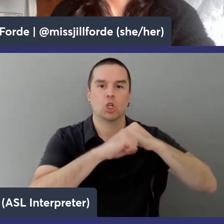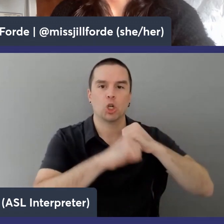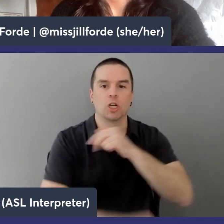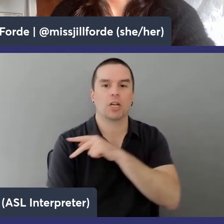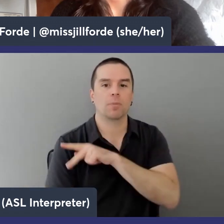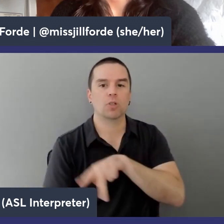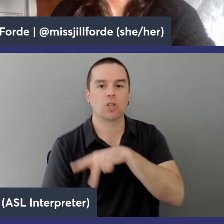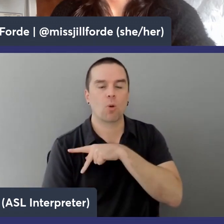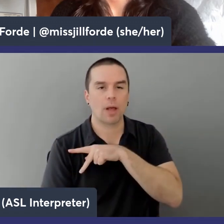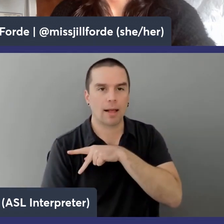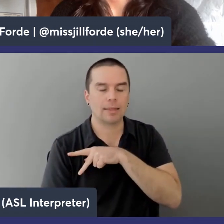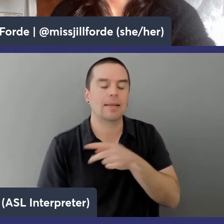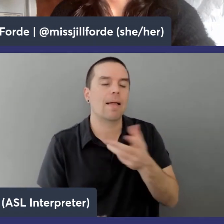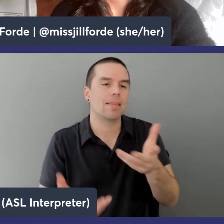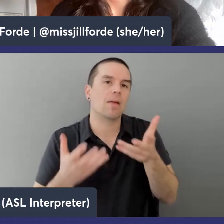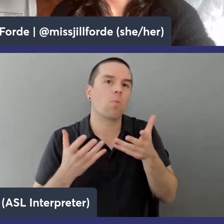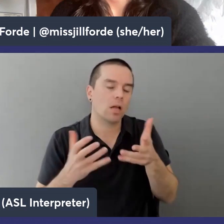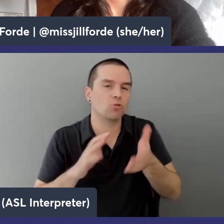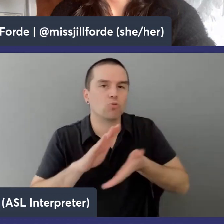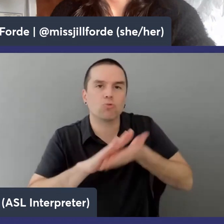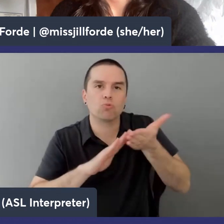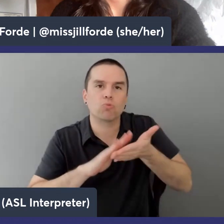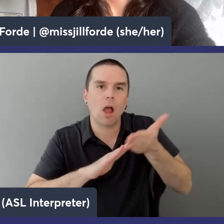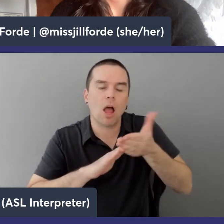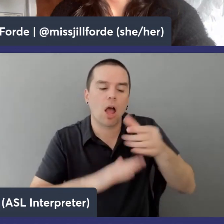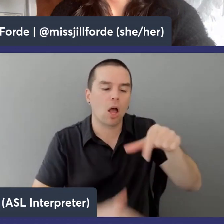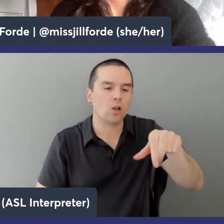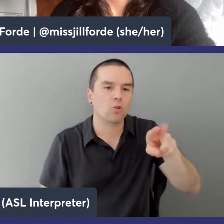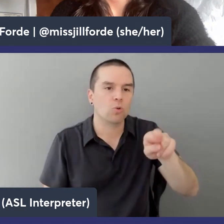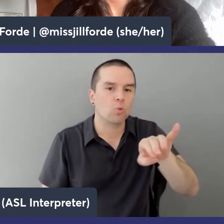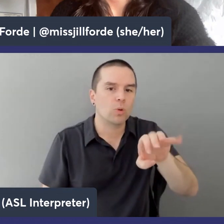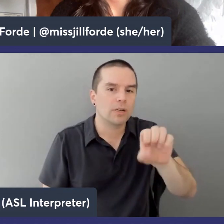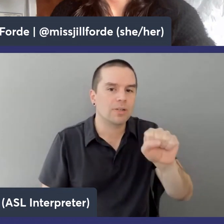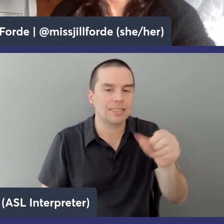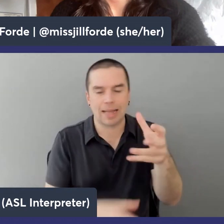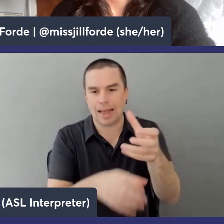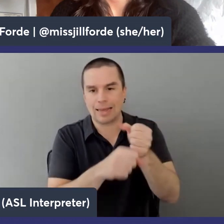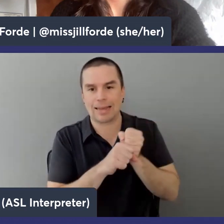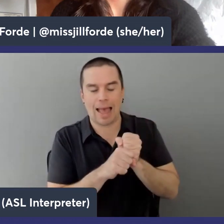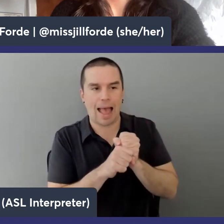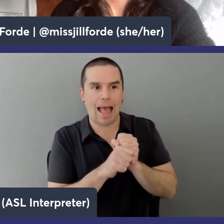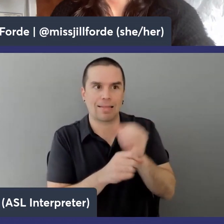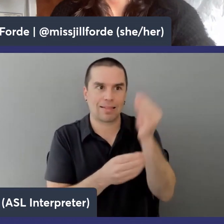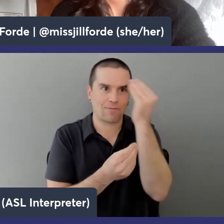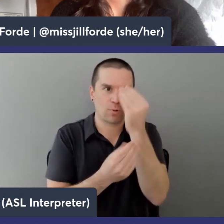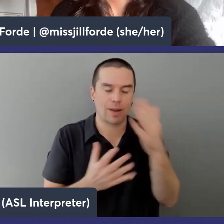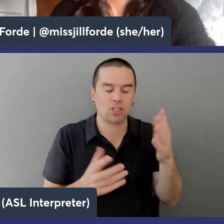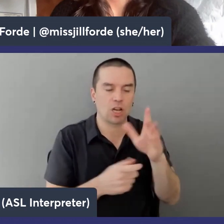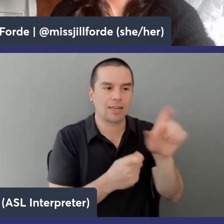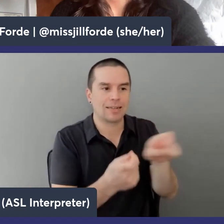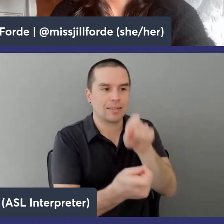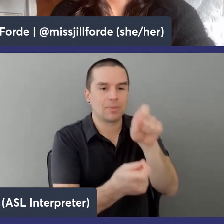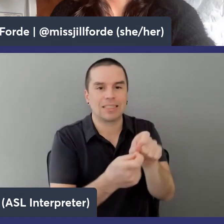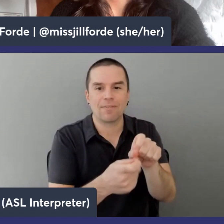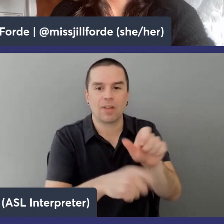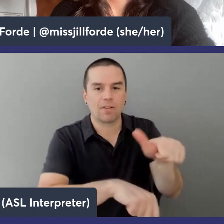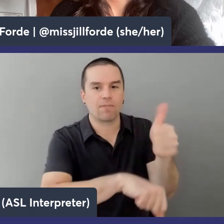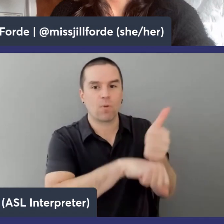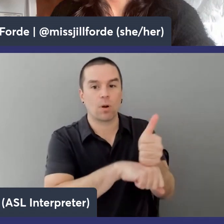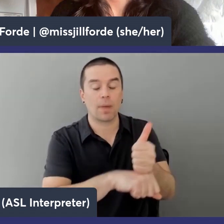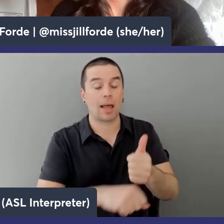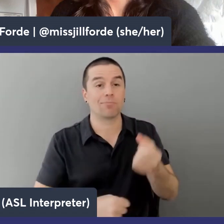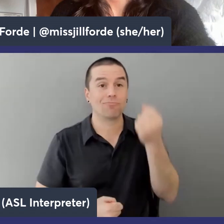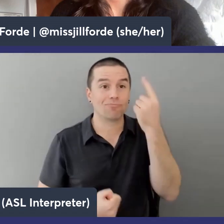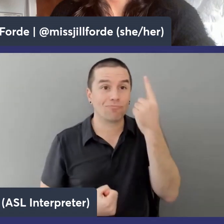run queries and get intelligence in that specific format. But when you're collecting data from all these different